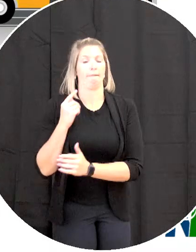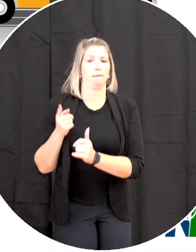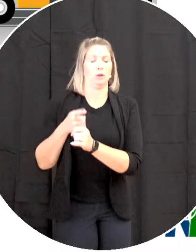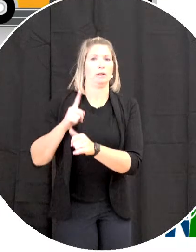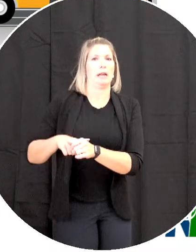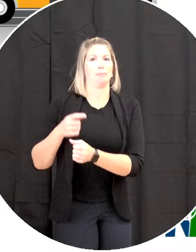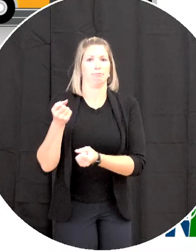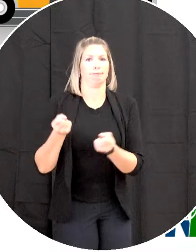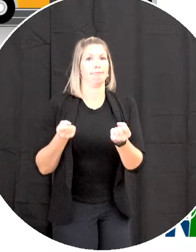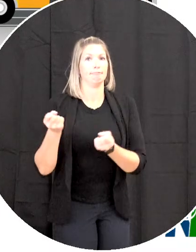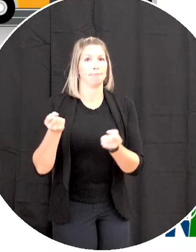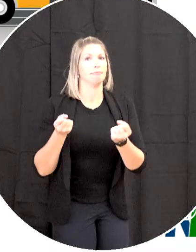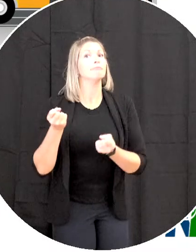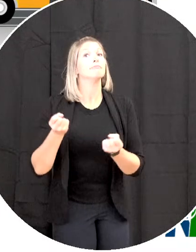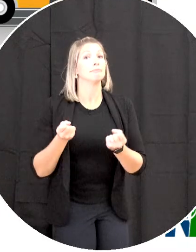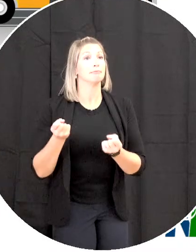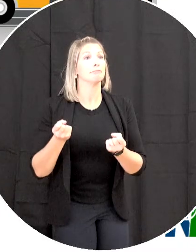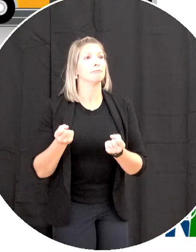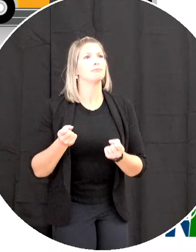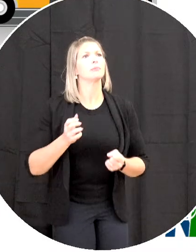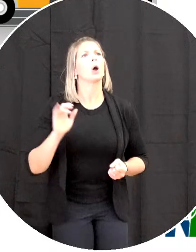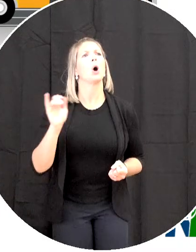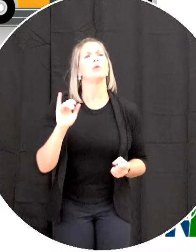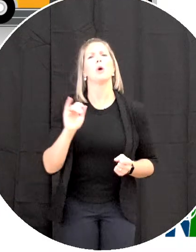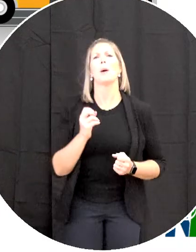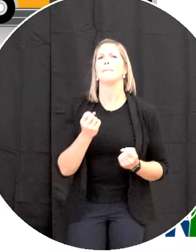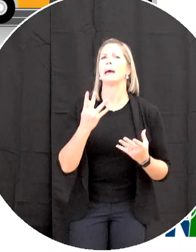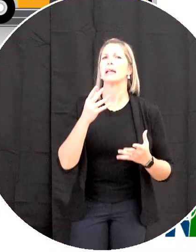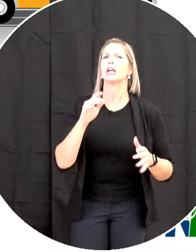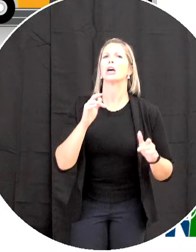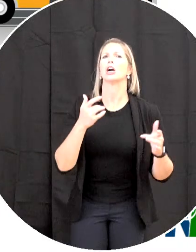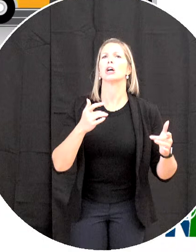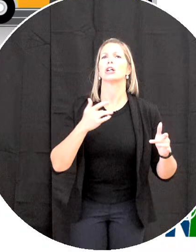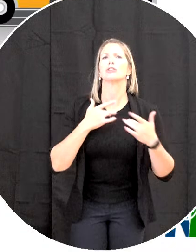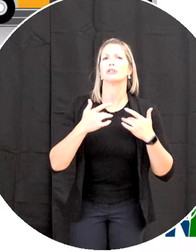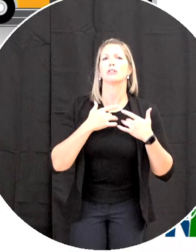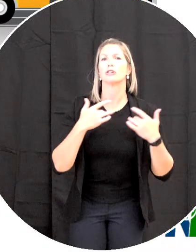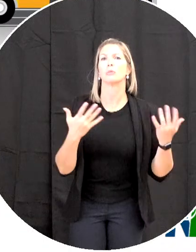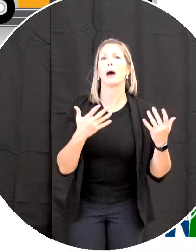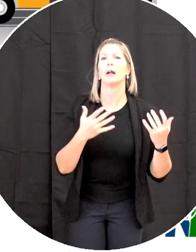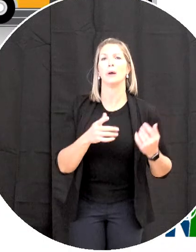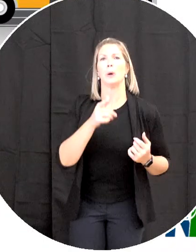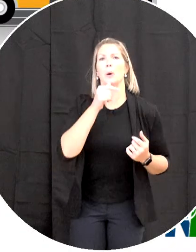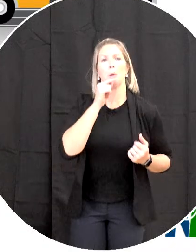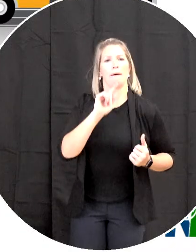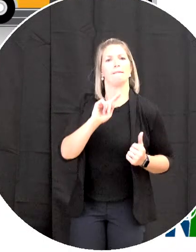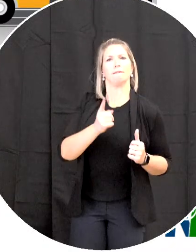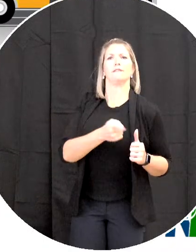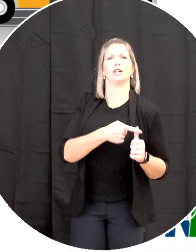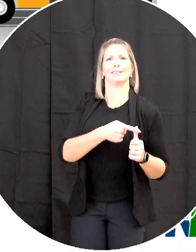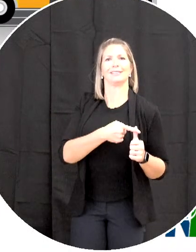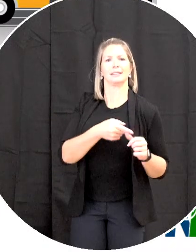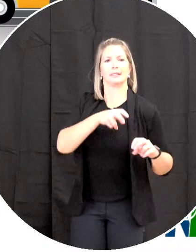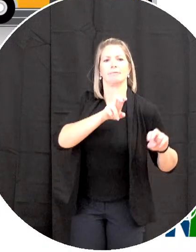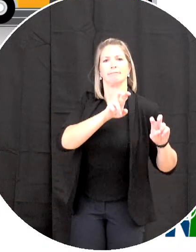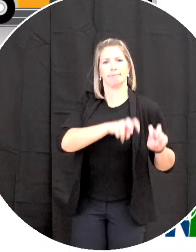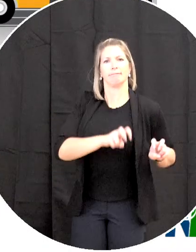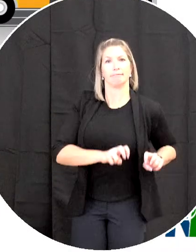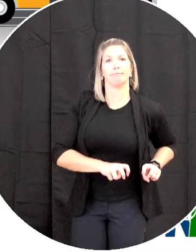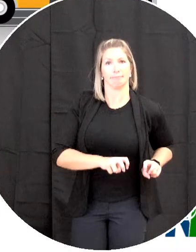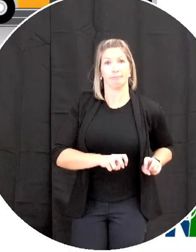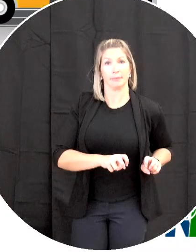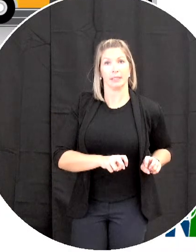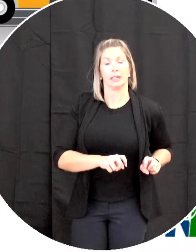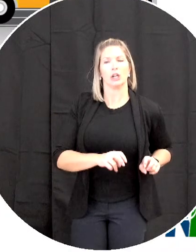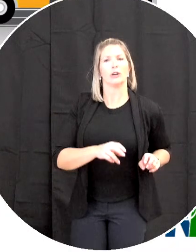are concerned about courtesy seating and stops. Once we get the eligible riders all looked at, and as we get schools up and running, we